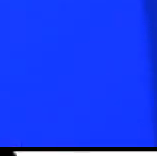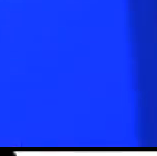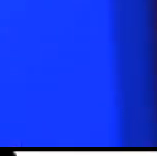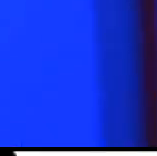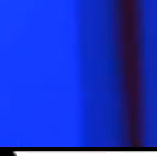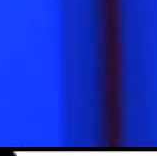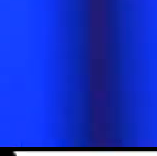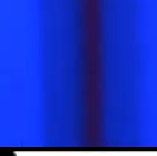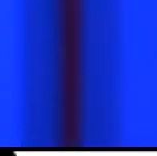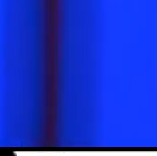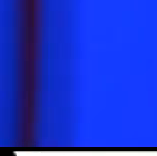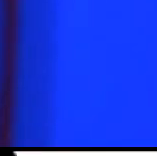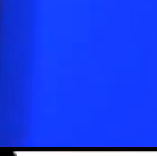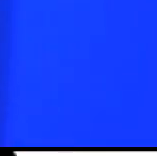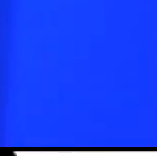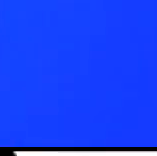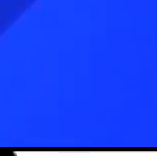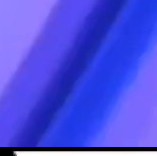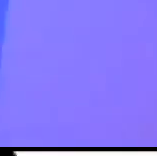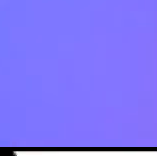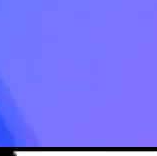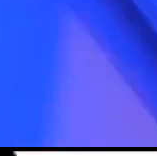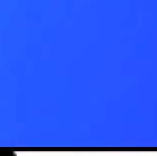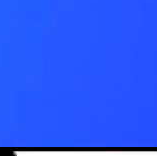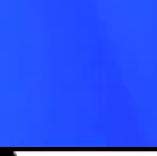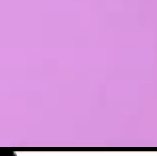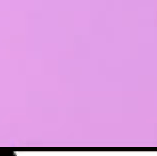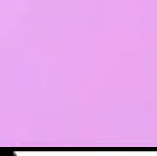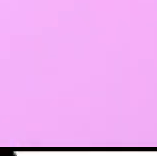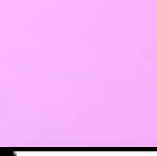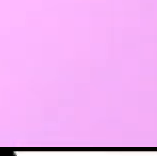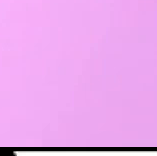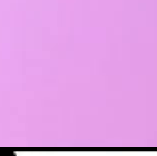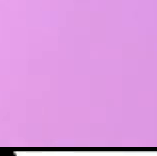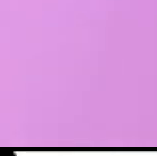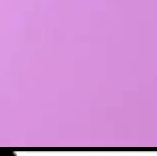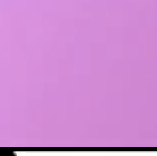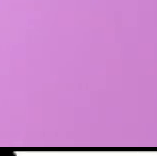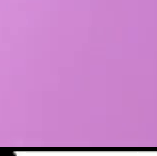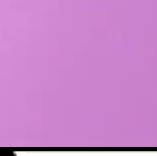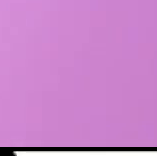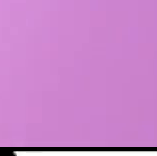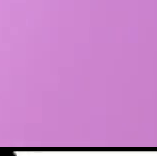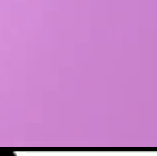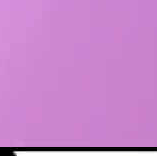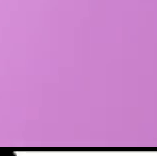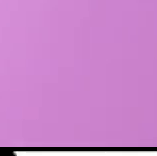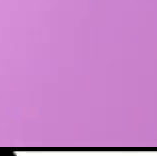ZNS Total Sports is brought to you by 4th Terrace Diagnostic Center.